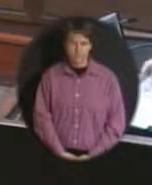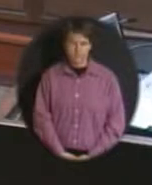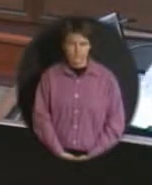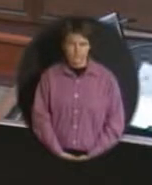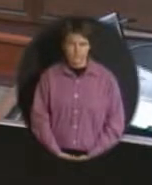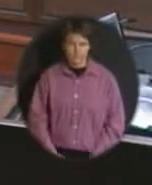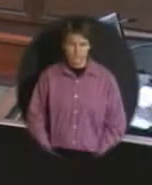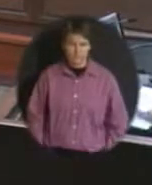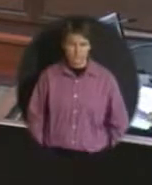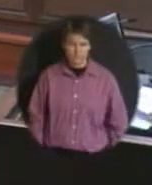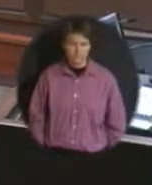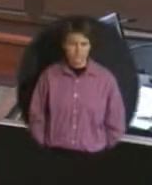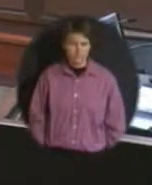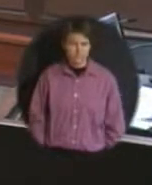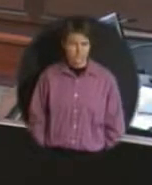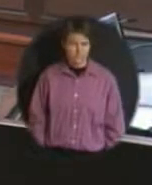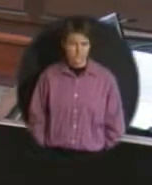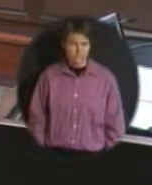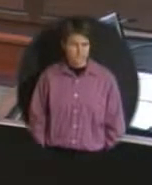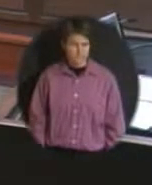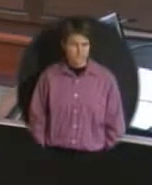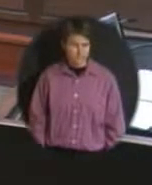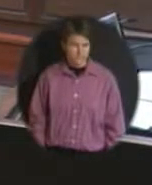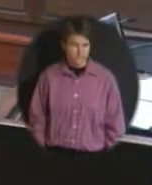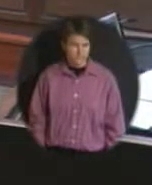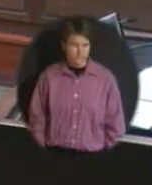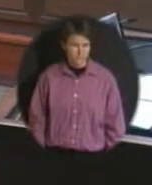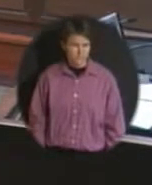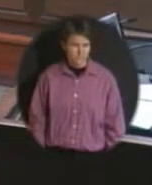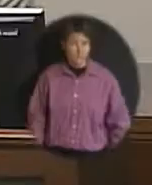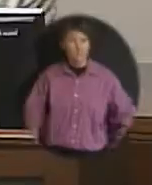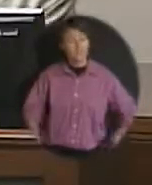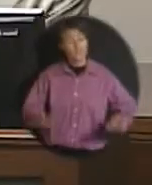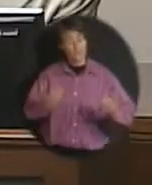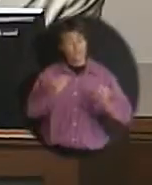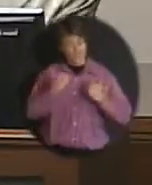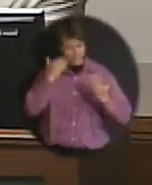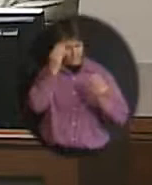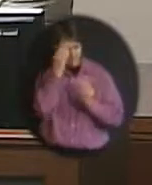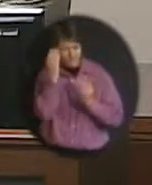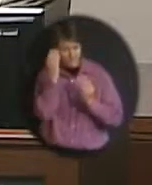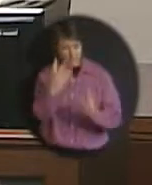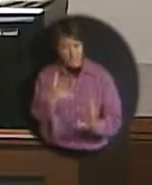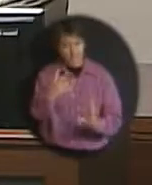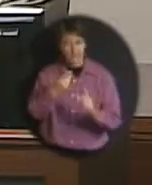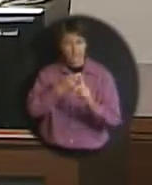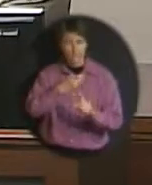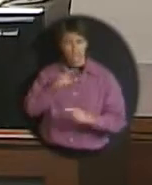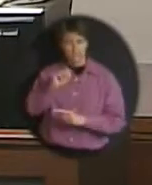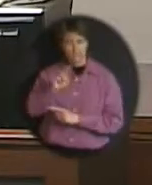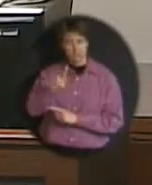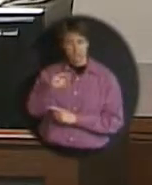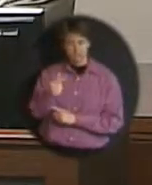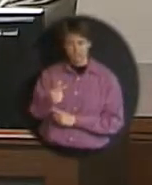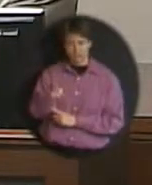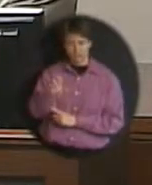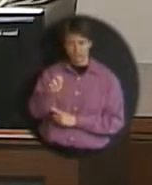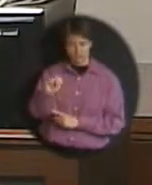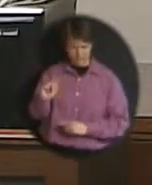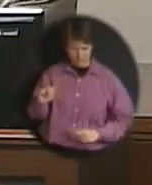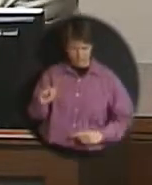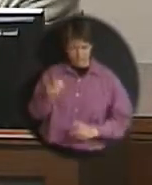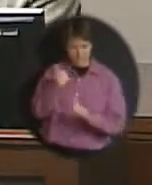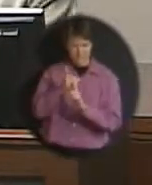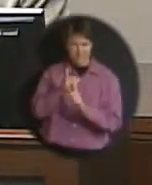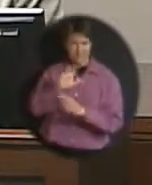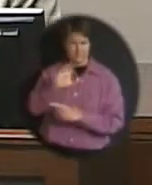I have some information Mr. Green that he shared with me. He's at City